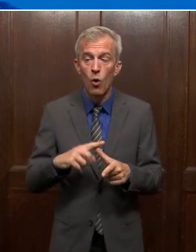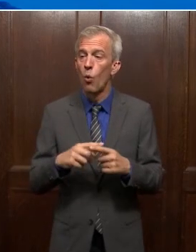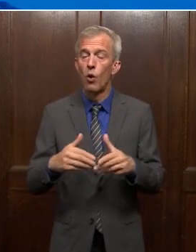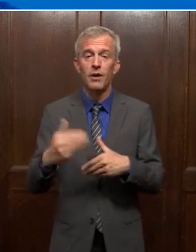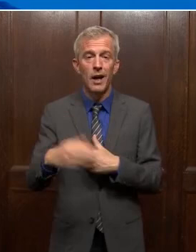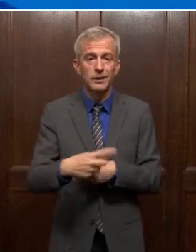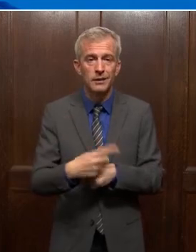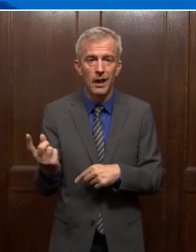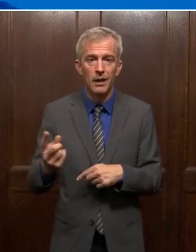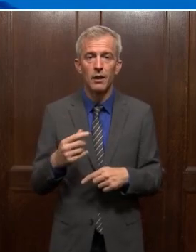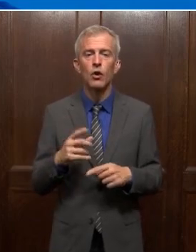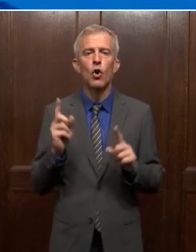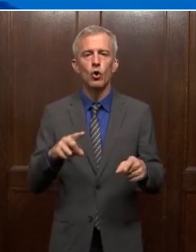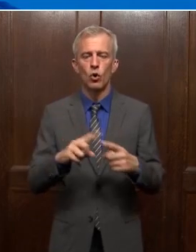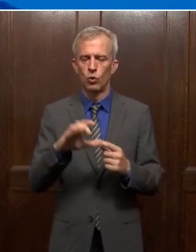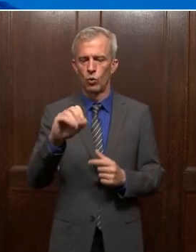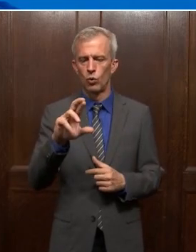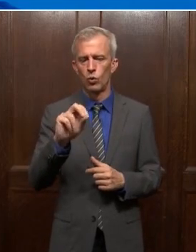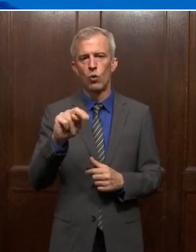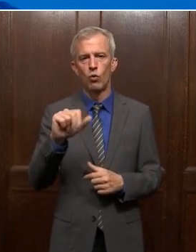tested,